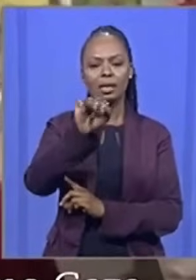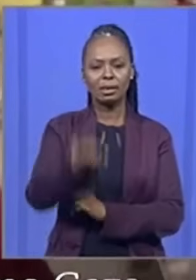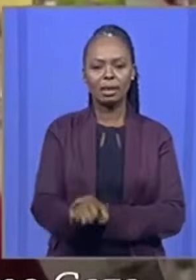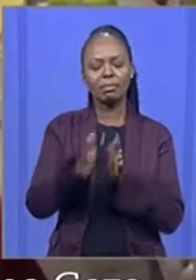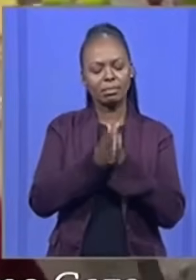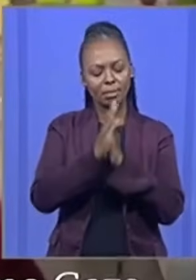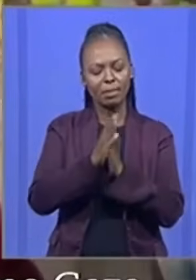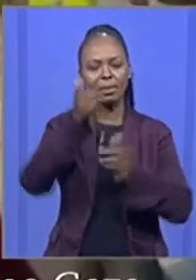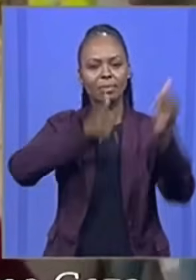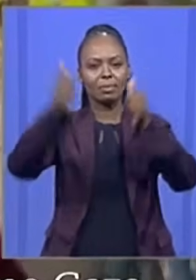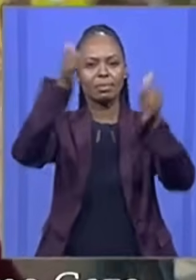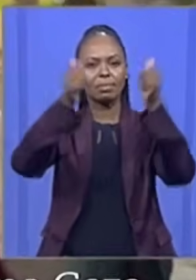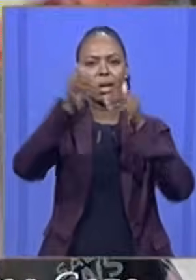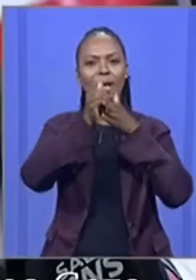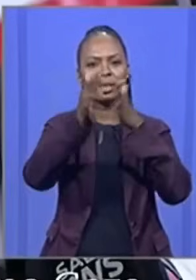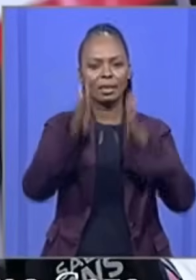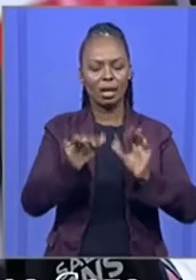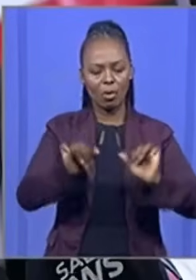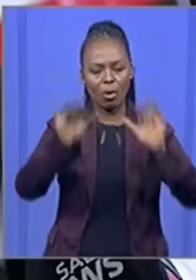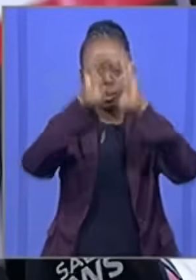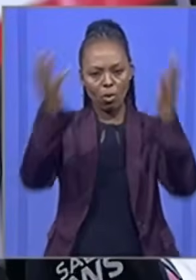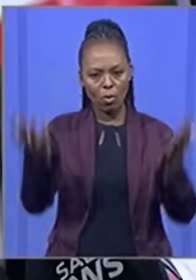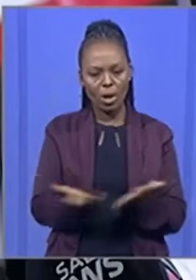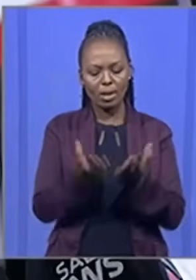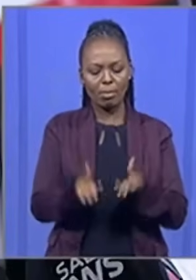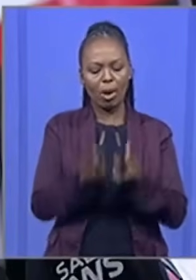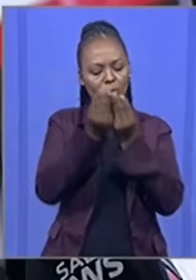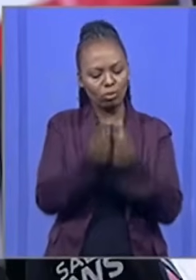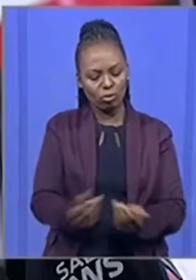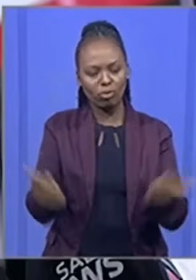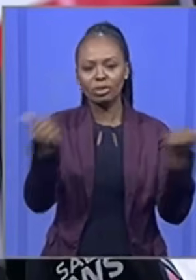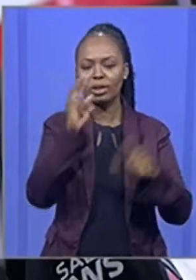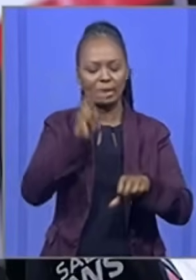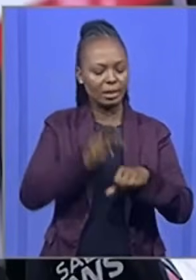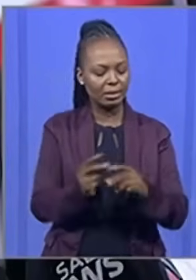lefatshe ho fumana tharollo maemong ana. The world